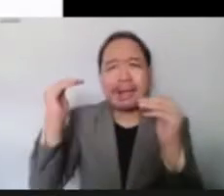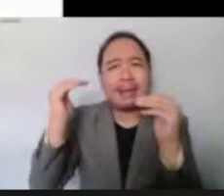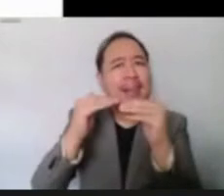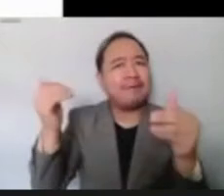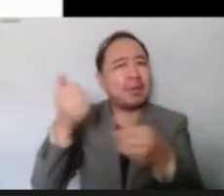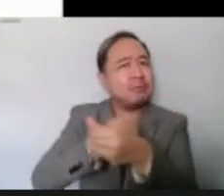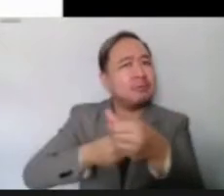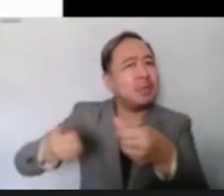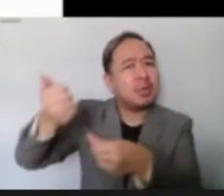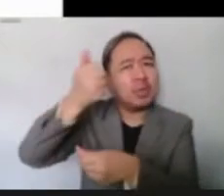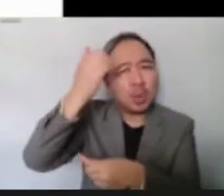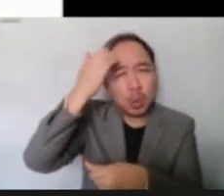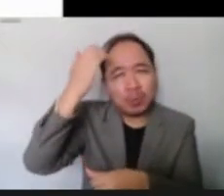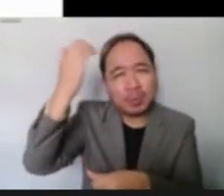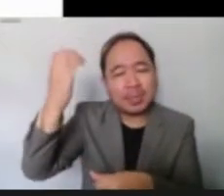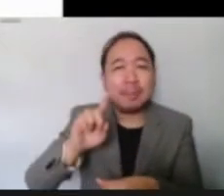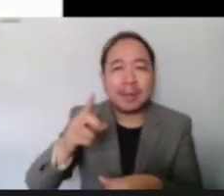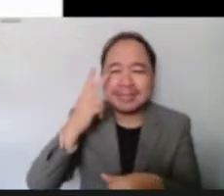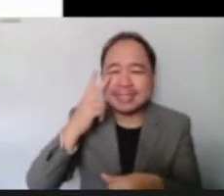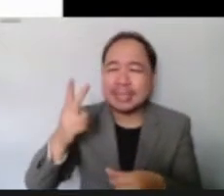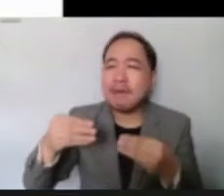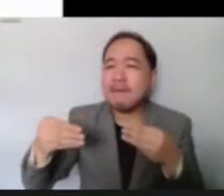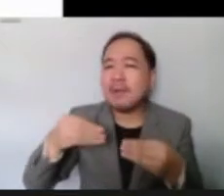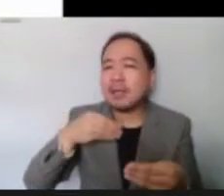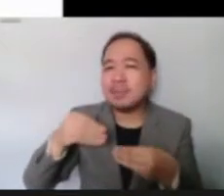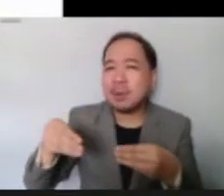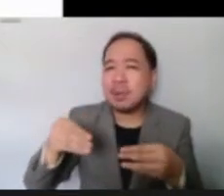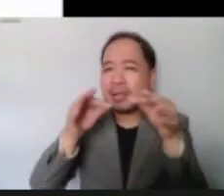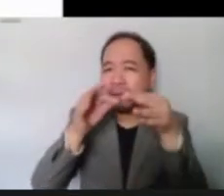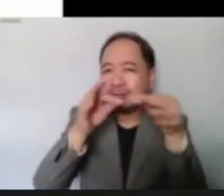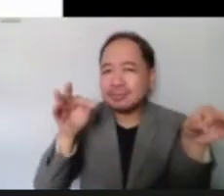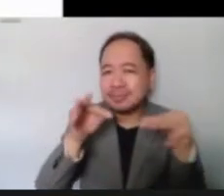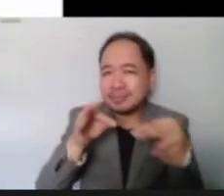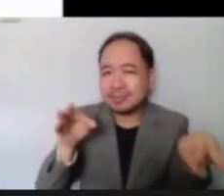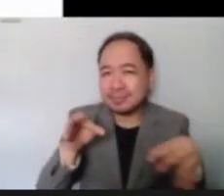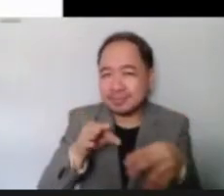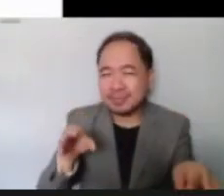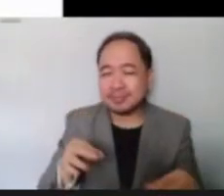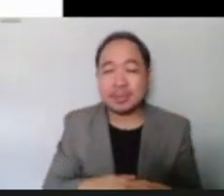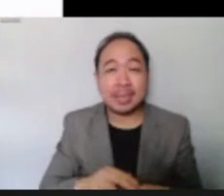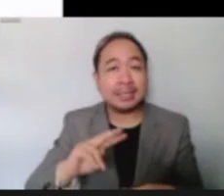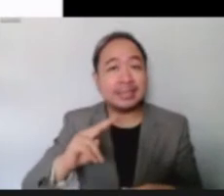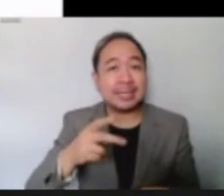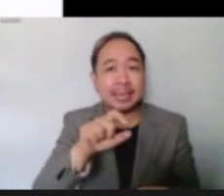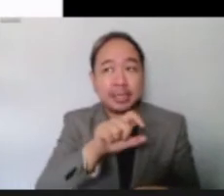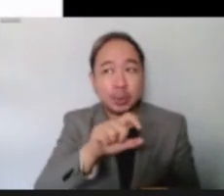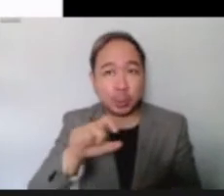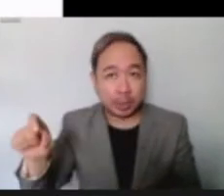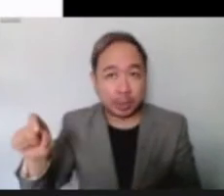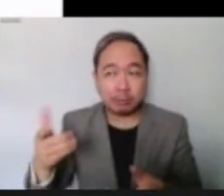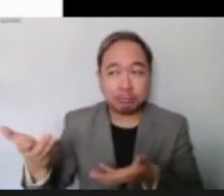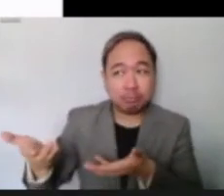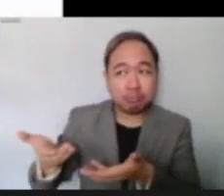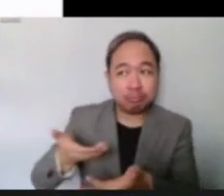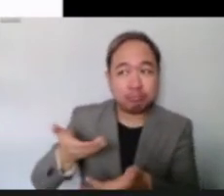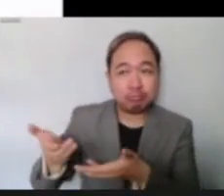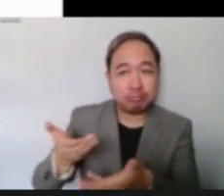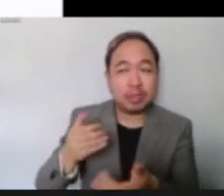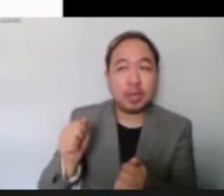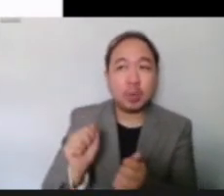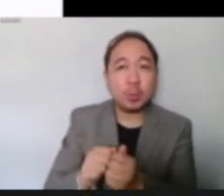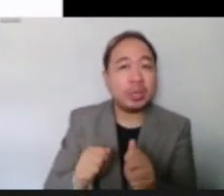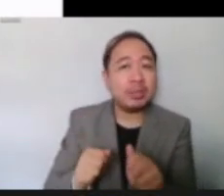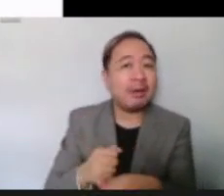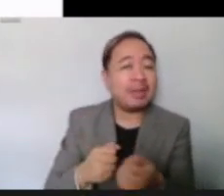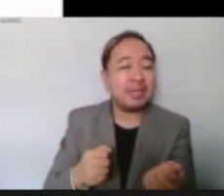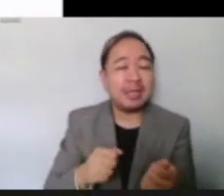flexible on the detail the warning then in the second week you will be engaging directly with your counterpart and